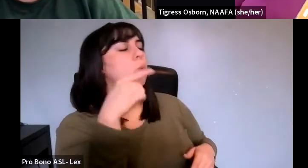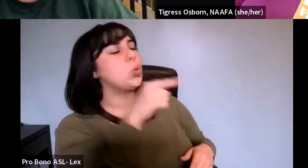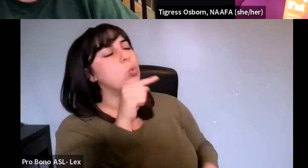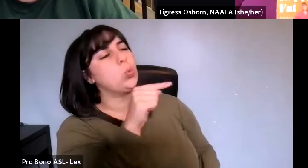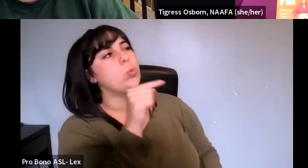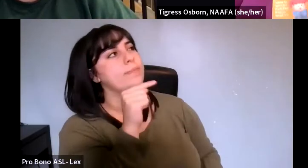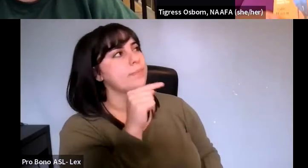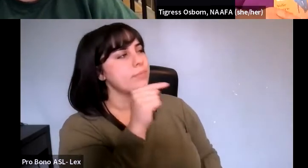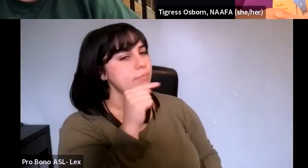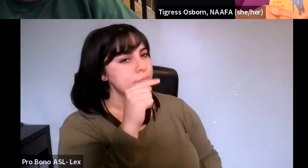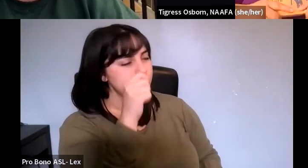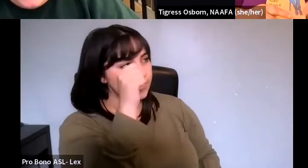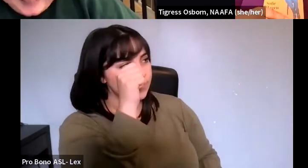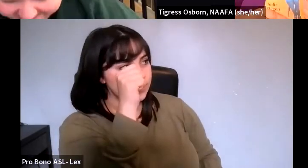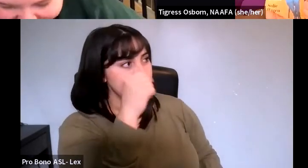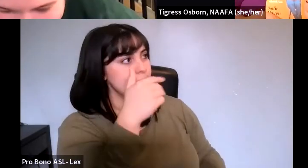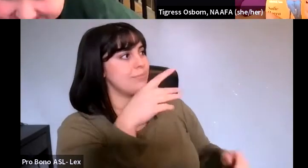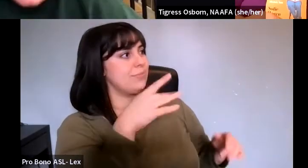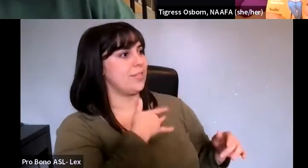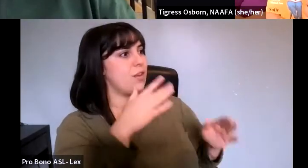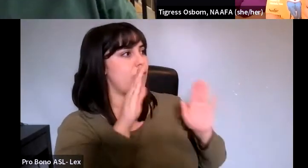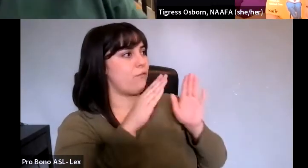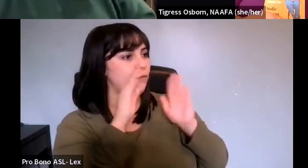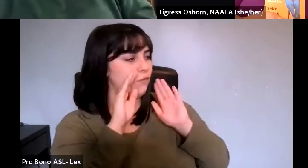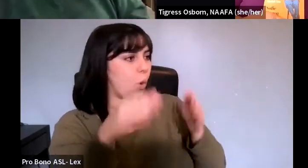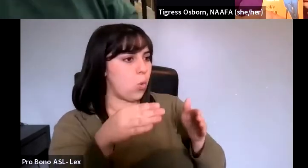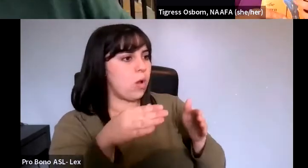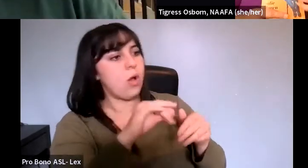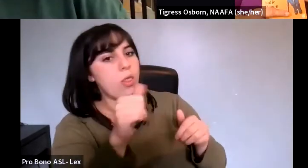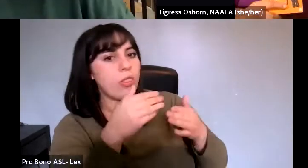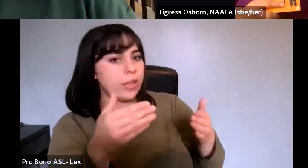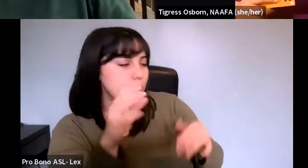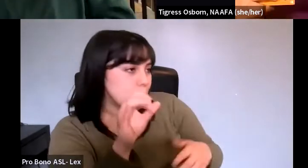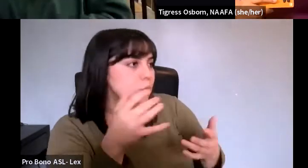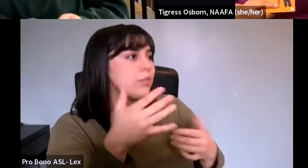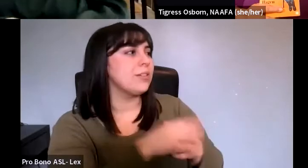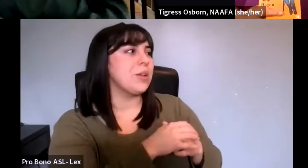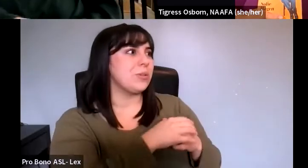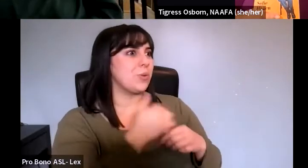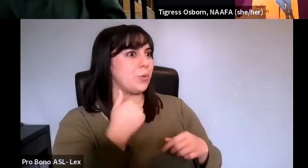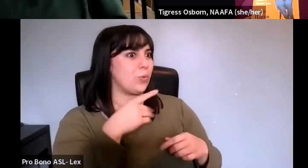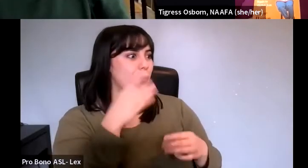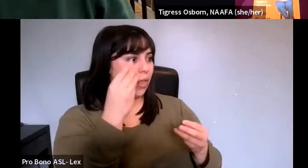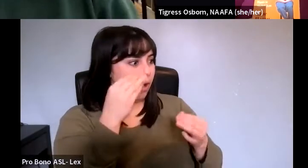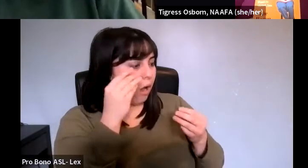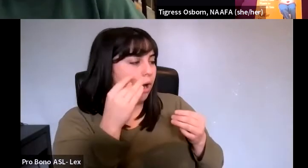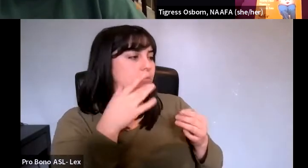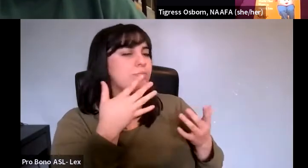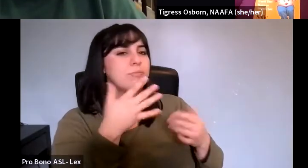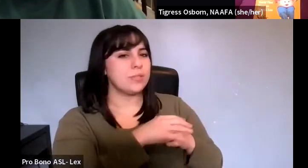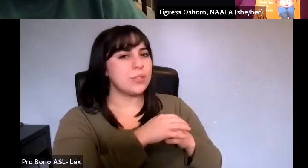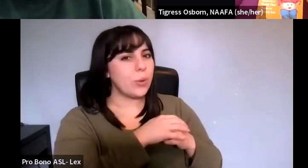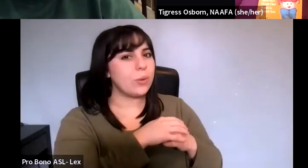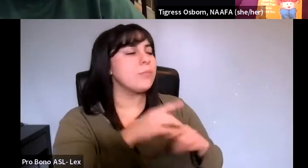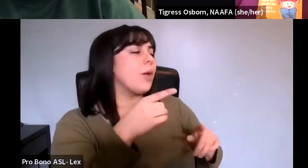hesitation about naming the book Happy Fat. Like, did you ever worry that it was going to, okay, I guess that's my answer. Well, Sophie's